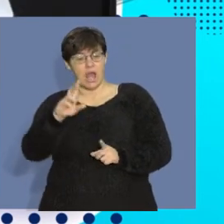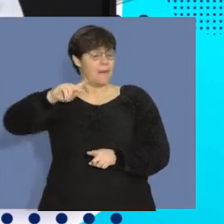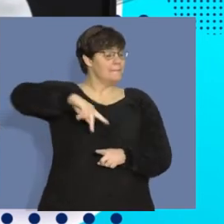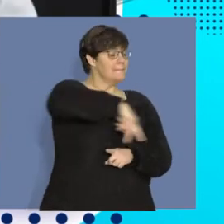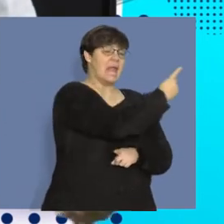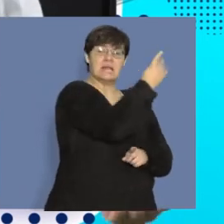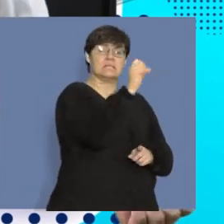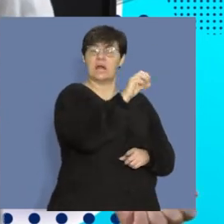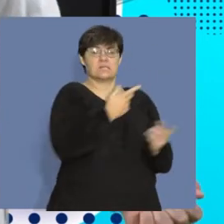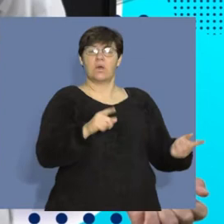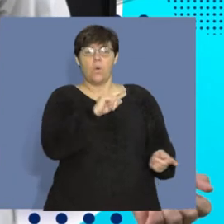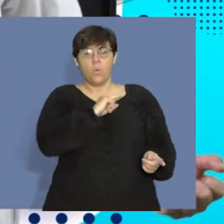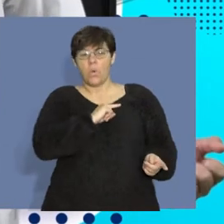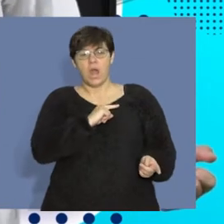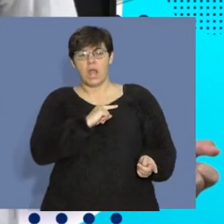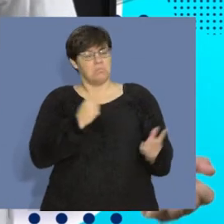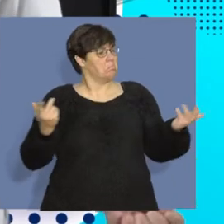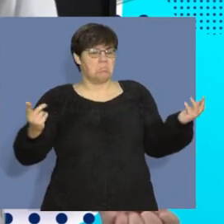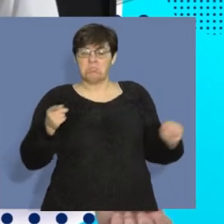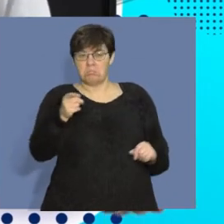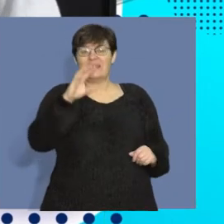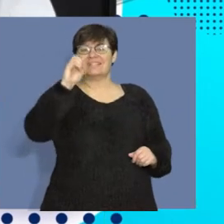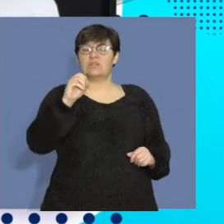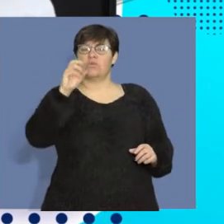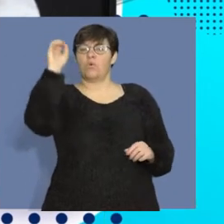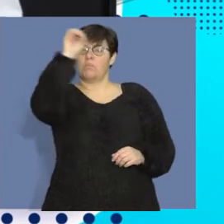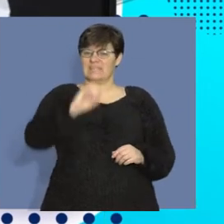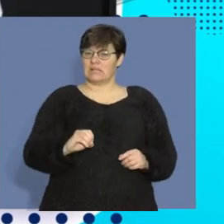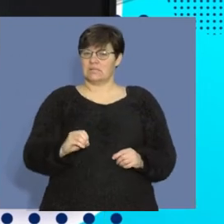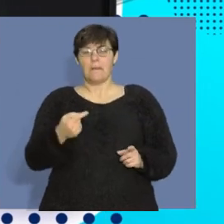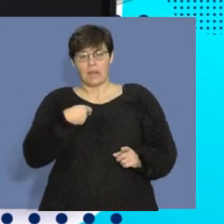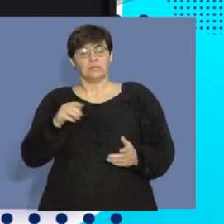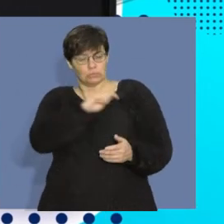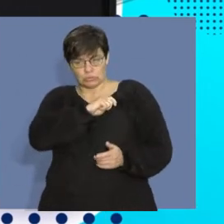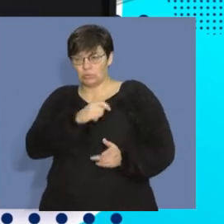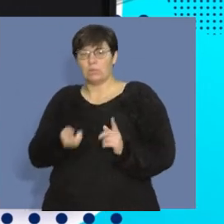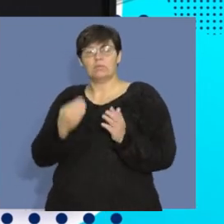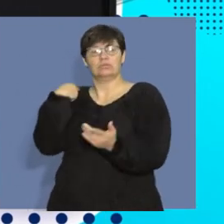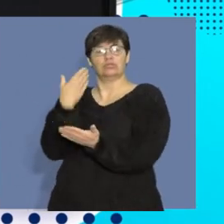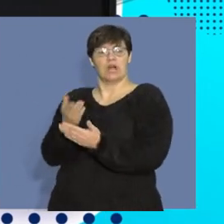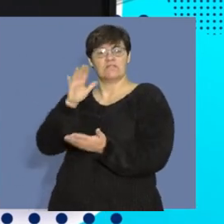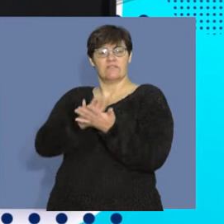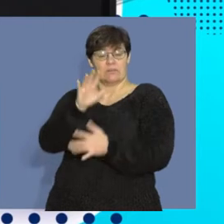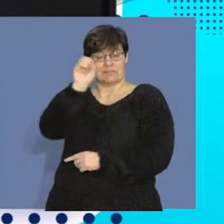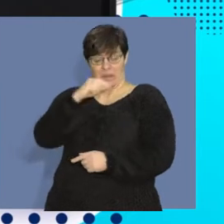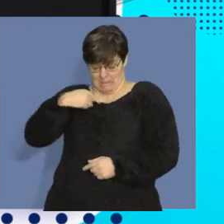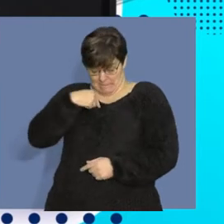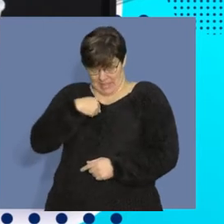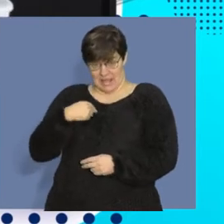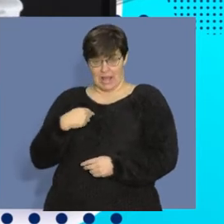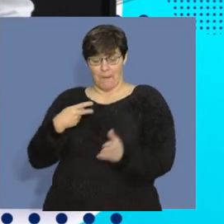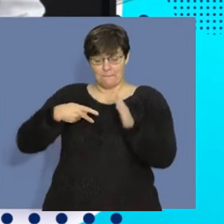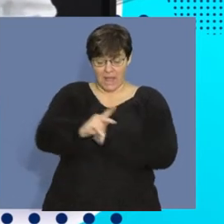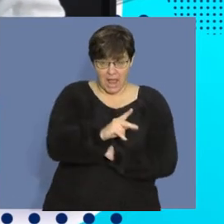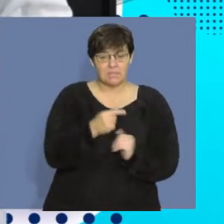they're not going to pay over that VAT to SARS because they would claim that this would be zero rated sales. So you, as a consumer, it